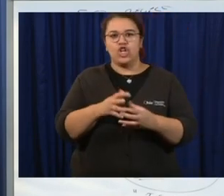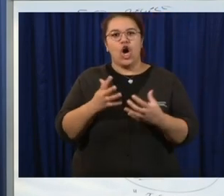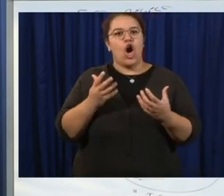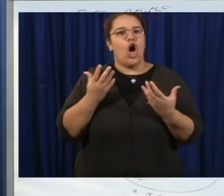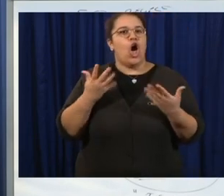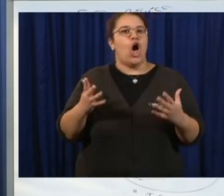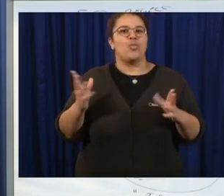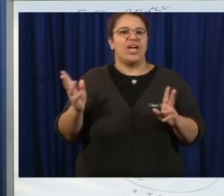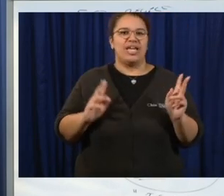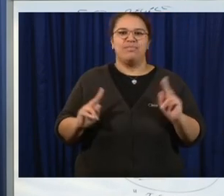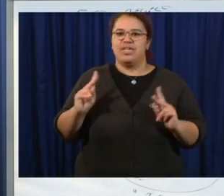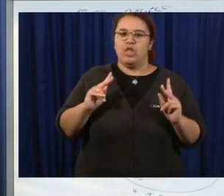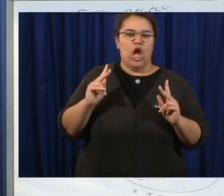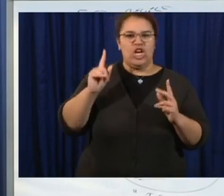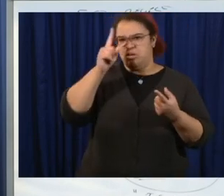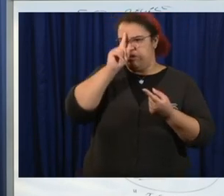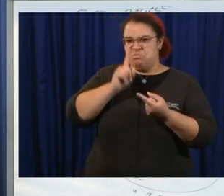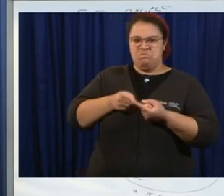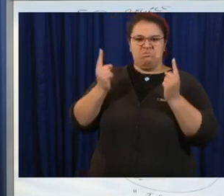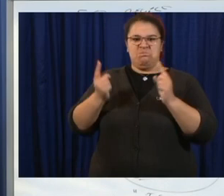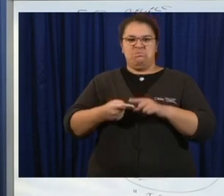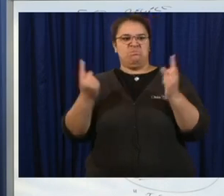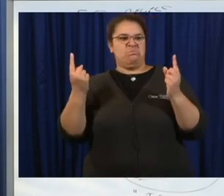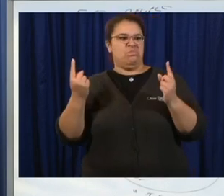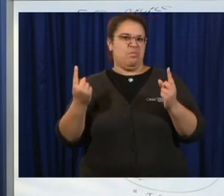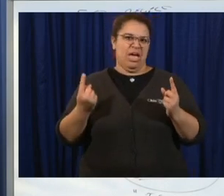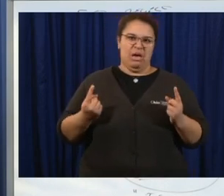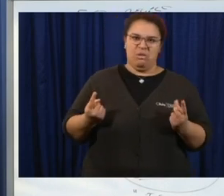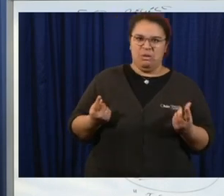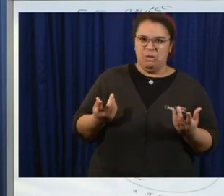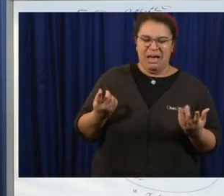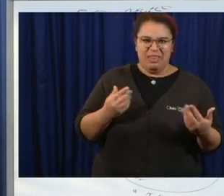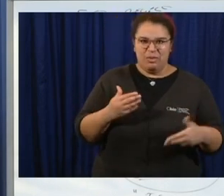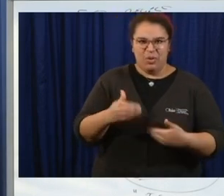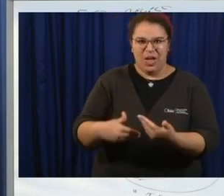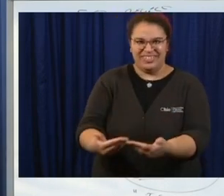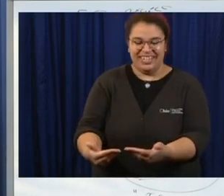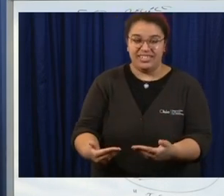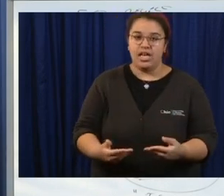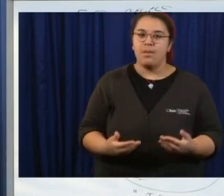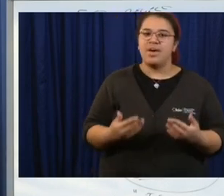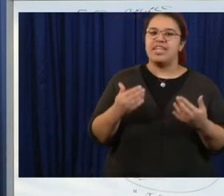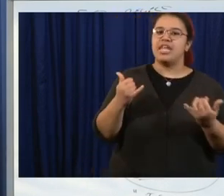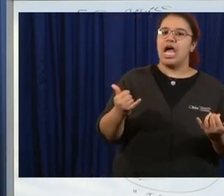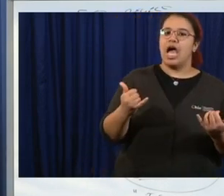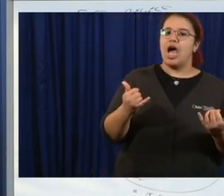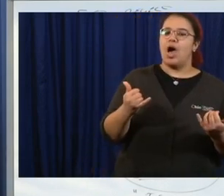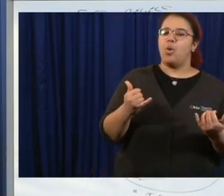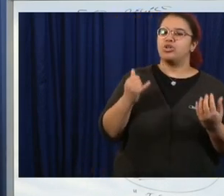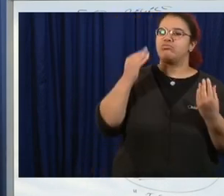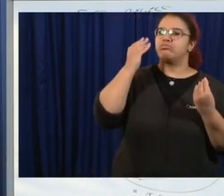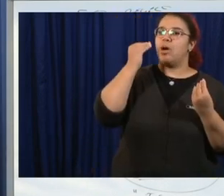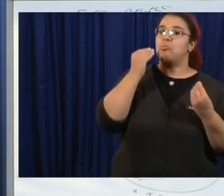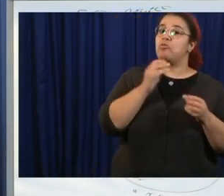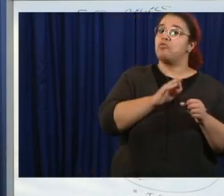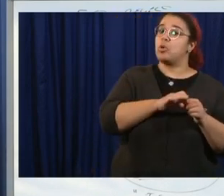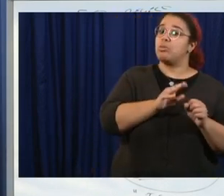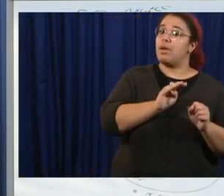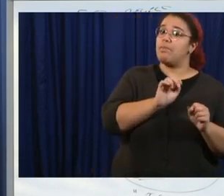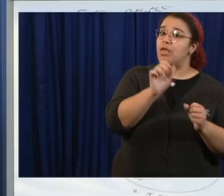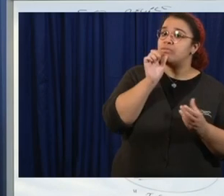virus. Now we're thinking about voting by mail. Is there another option, plan A, plan